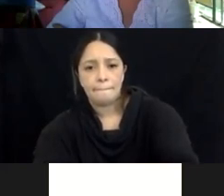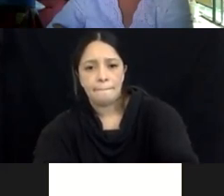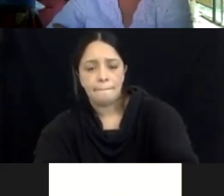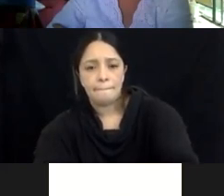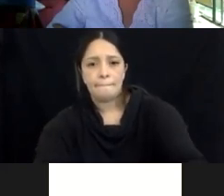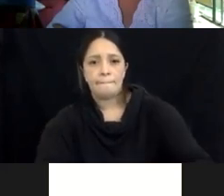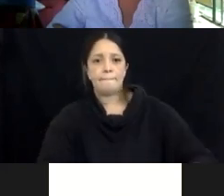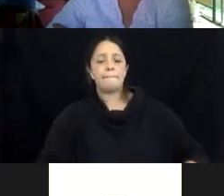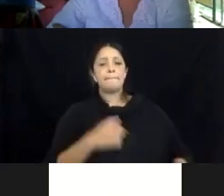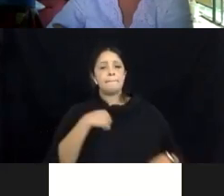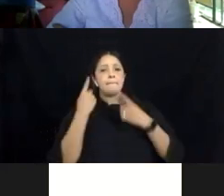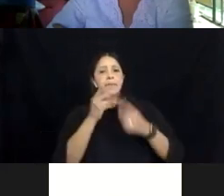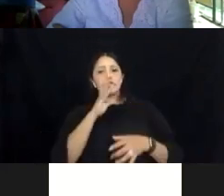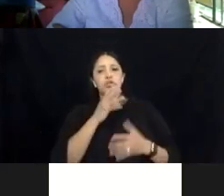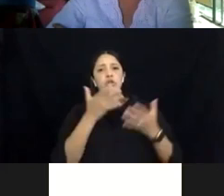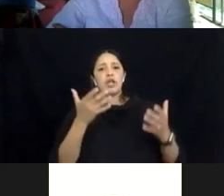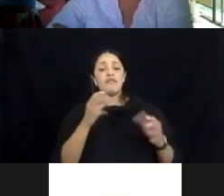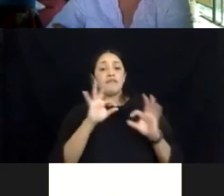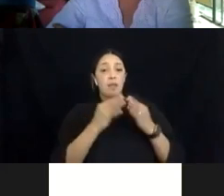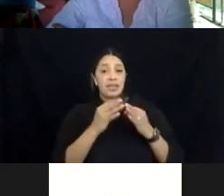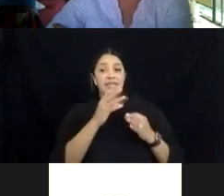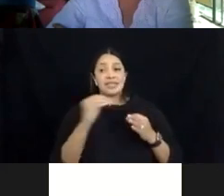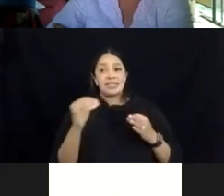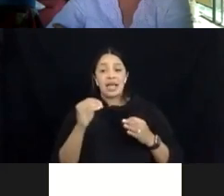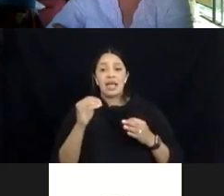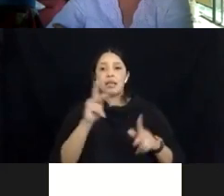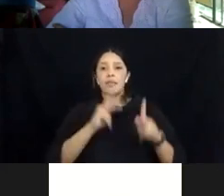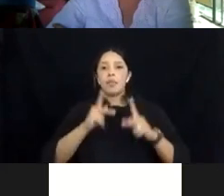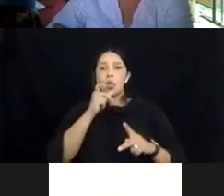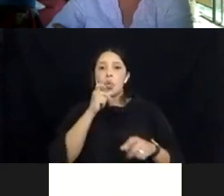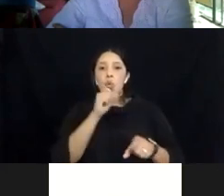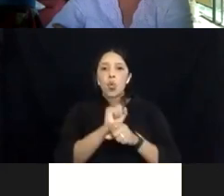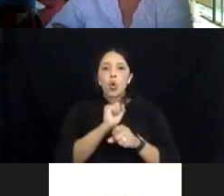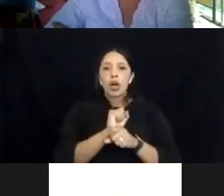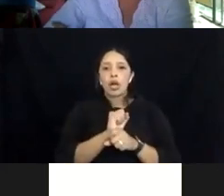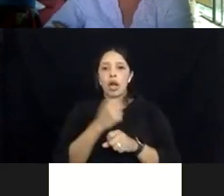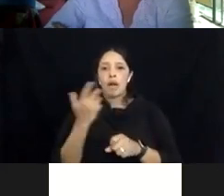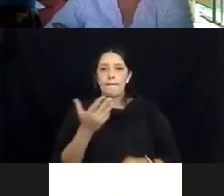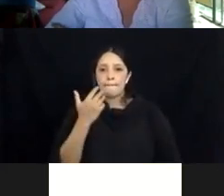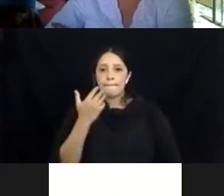of people who work, and they don't see